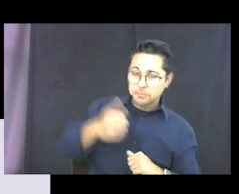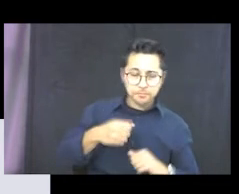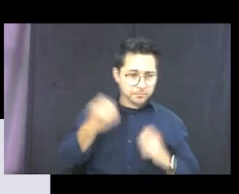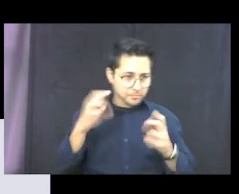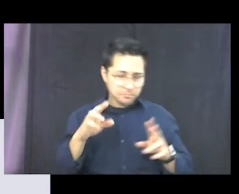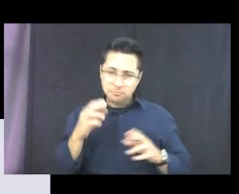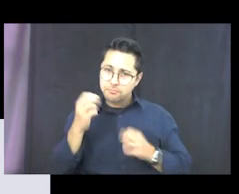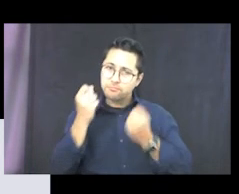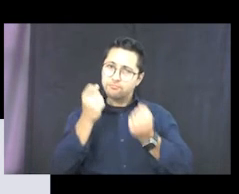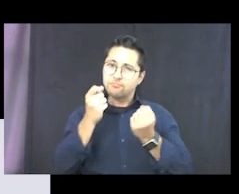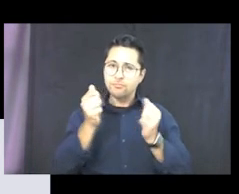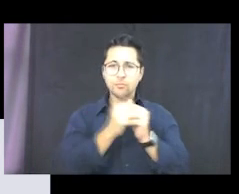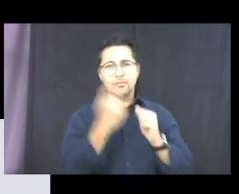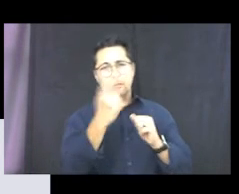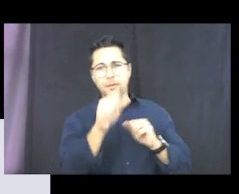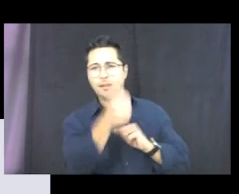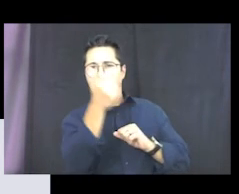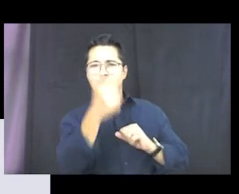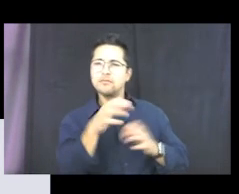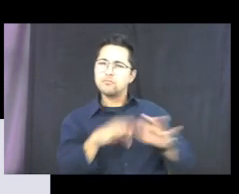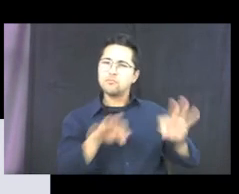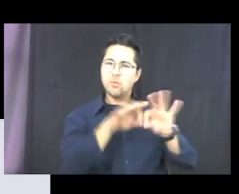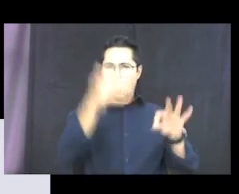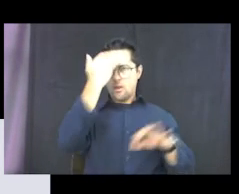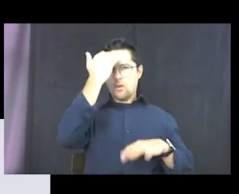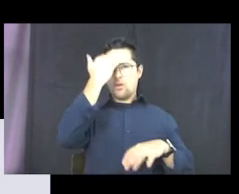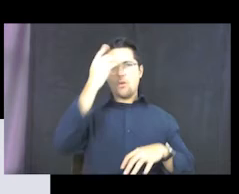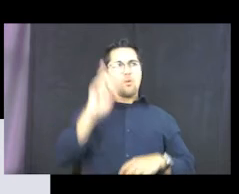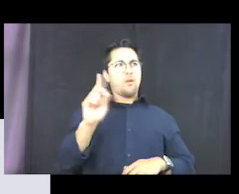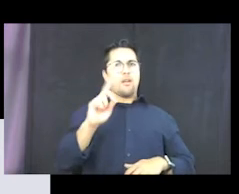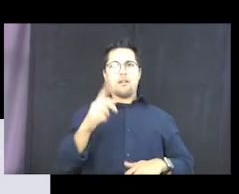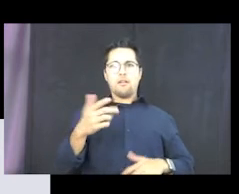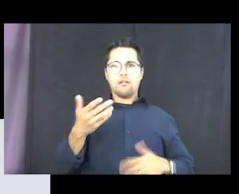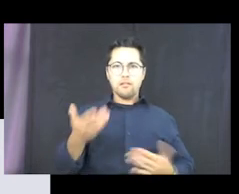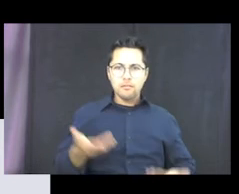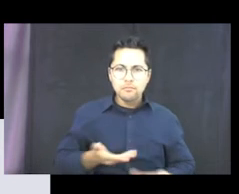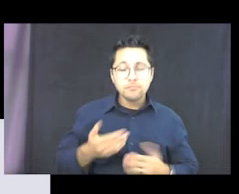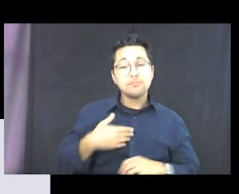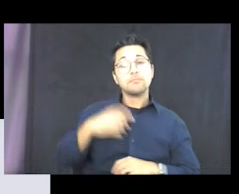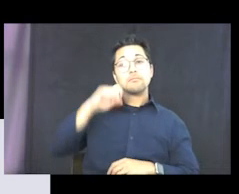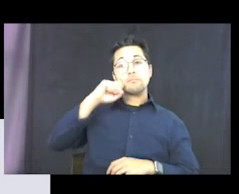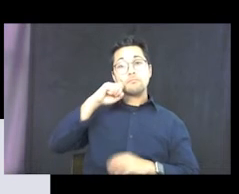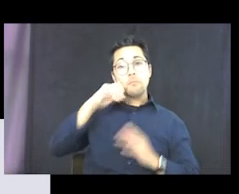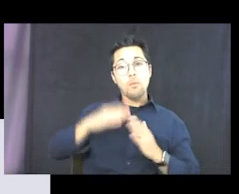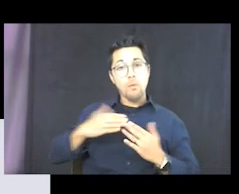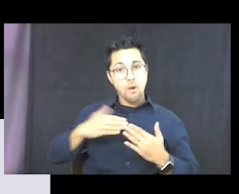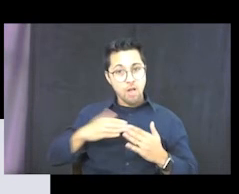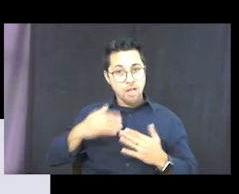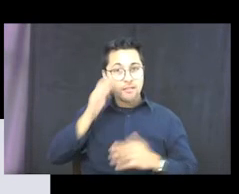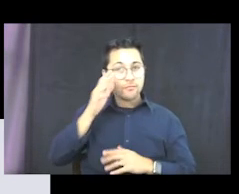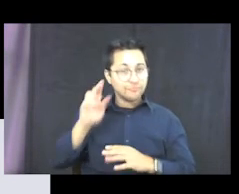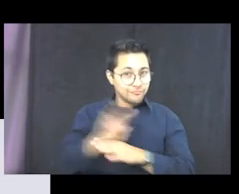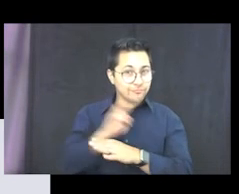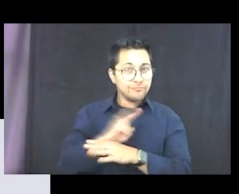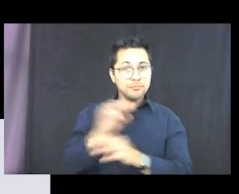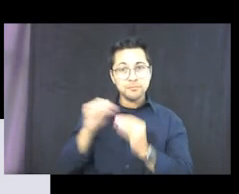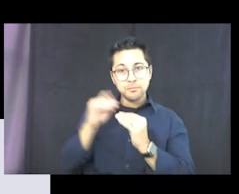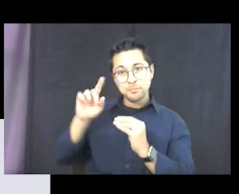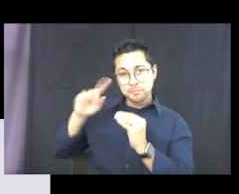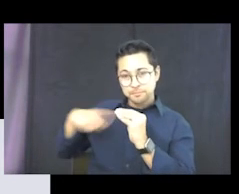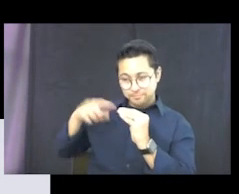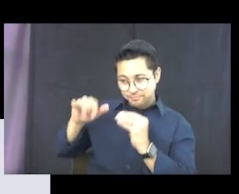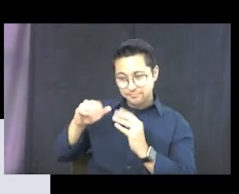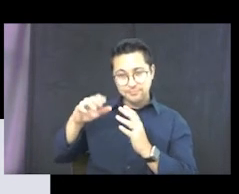if they're driving with somebody else, it's important that they know where they are. An Apple Wallet, and we're going to learn more about that power